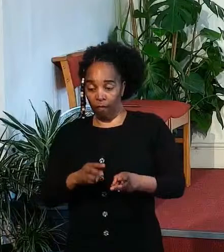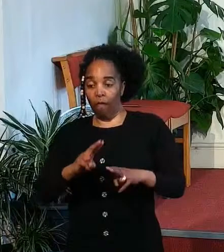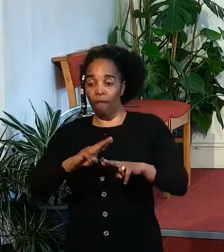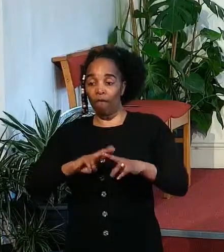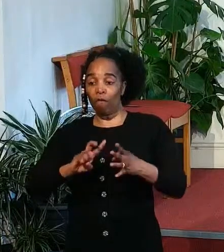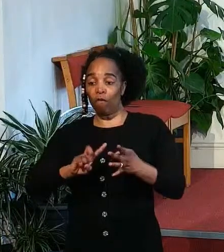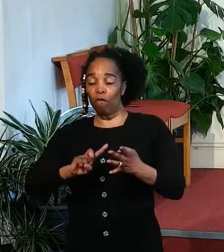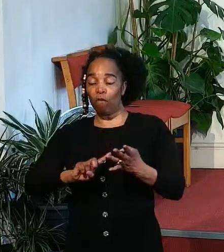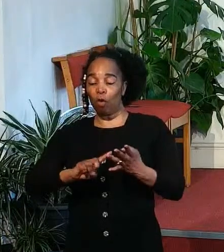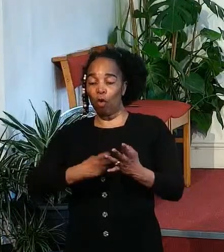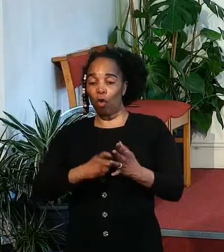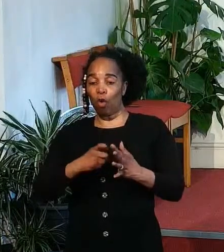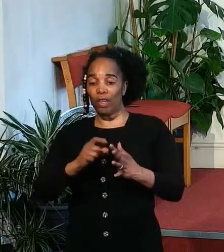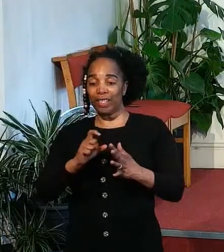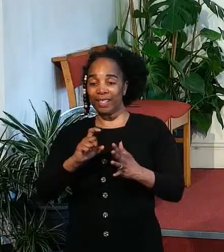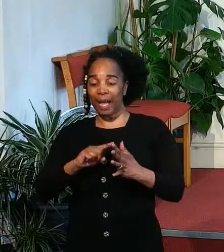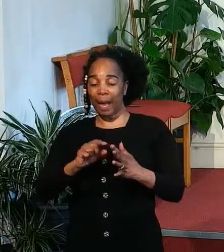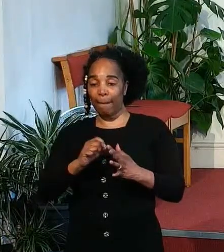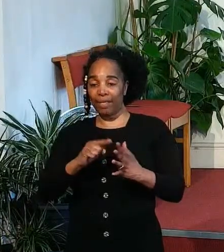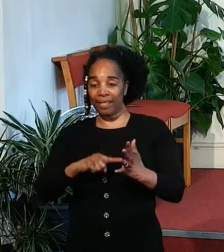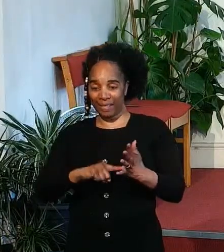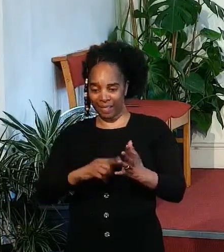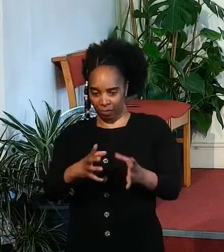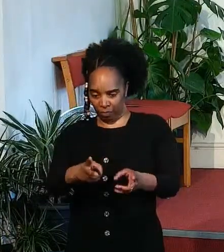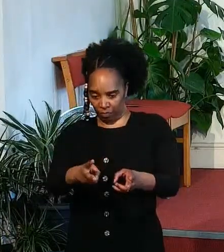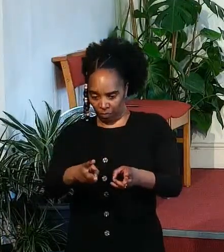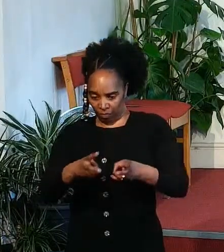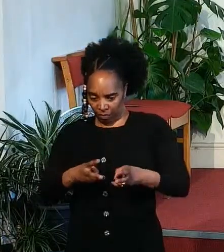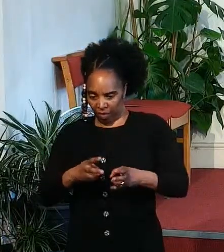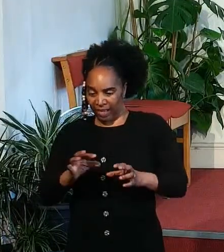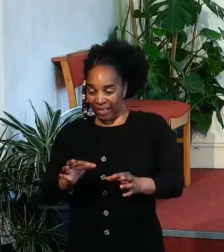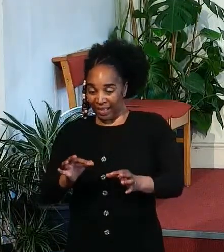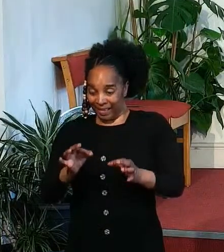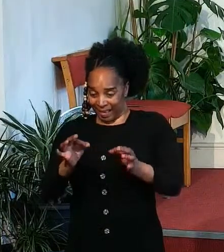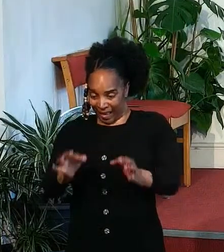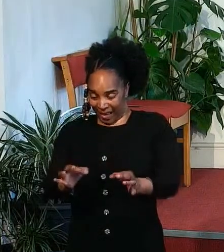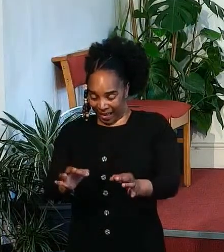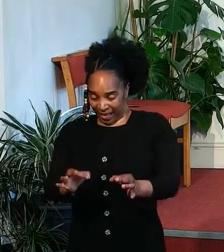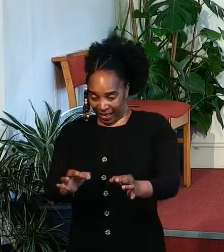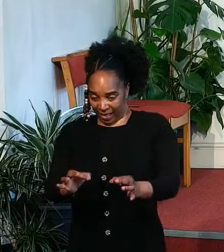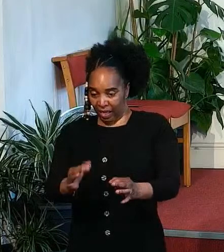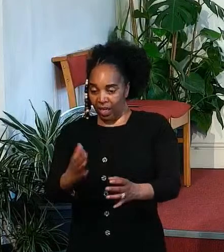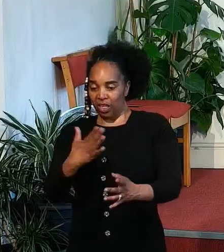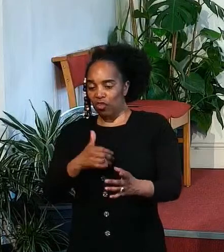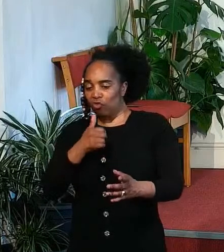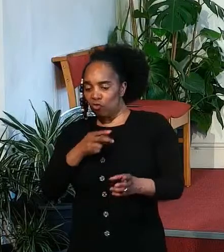delivery, there's a delay sometimes in the baby coming through the birth canal. You have